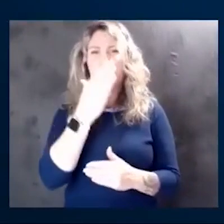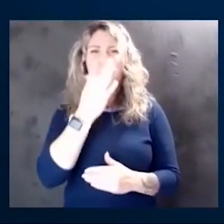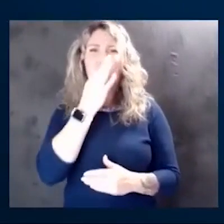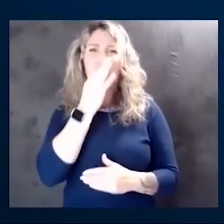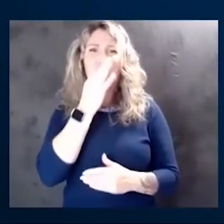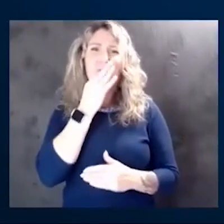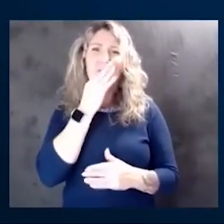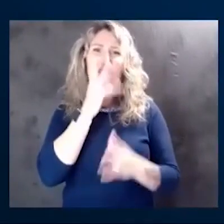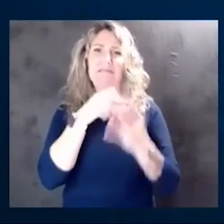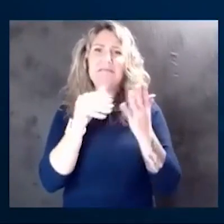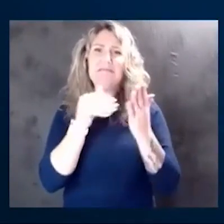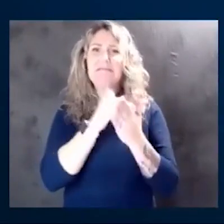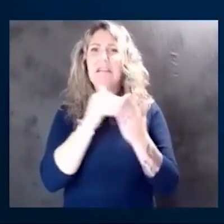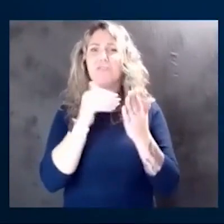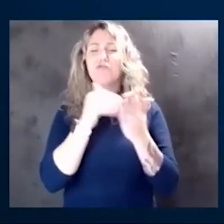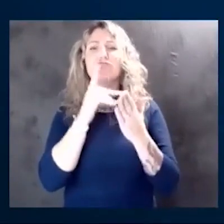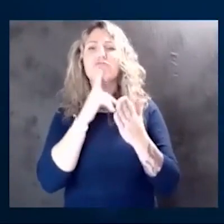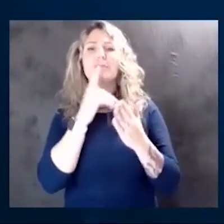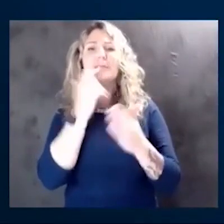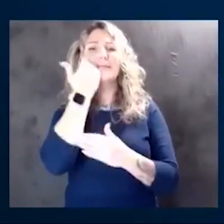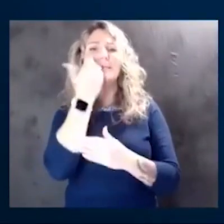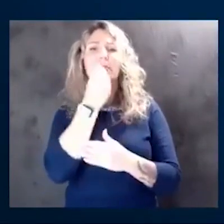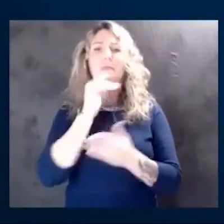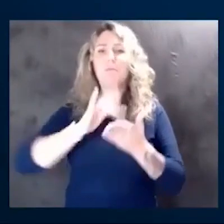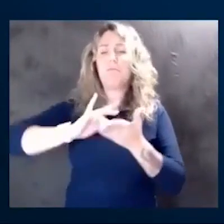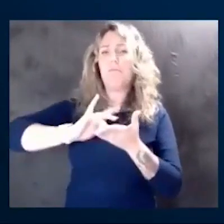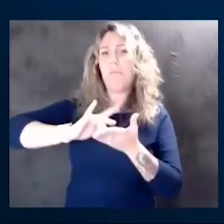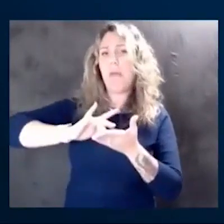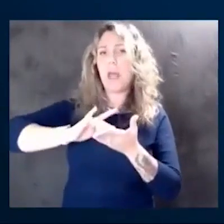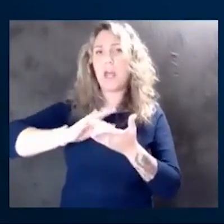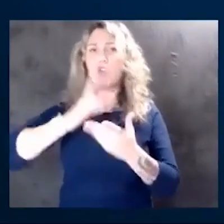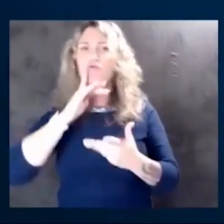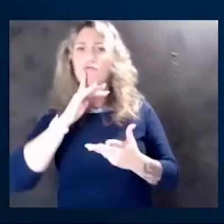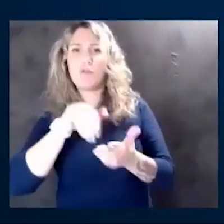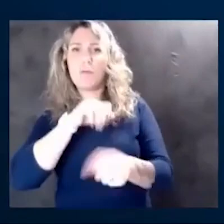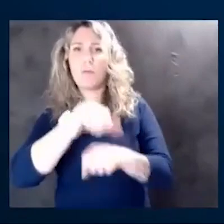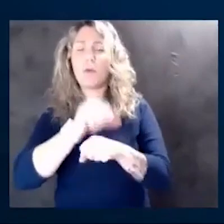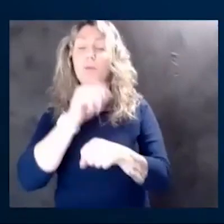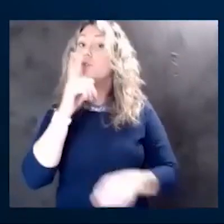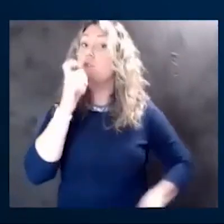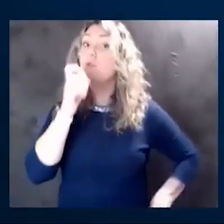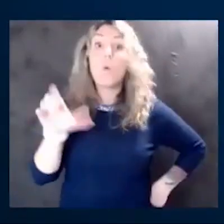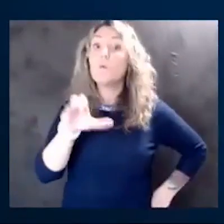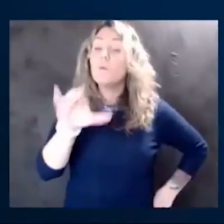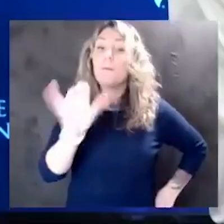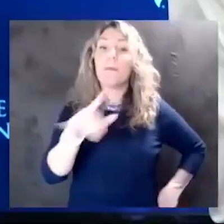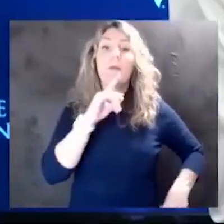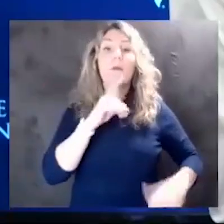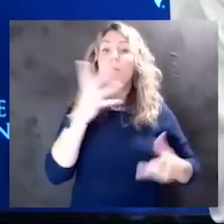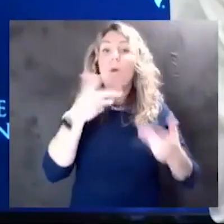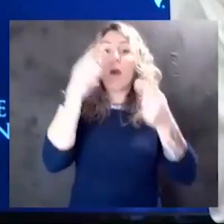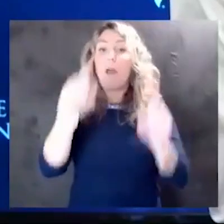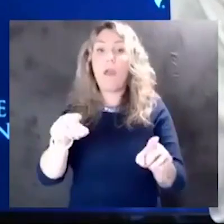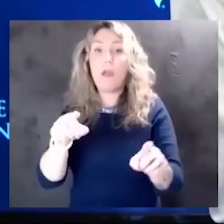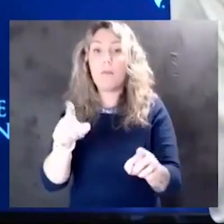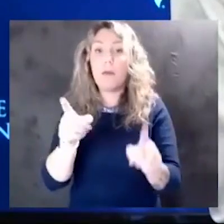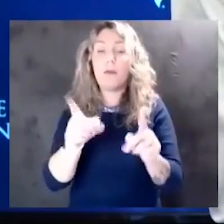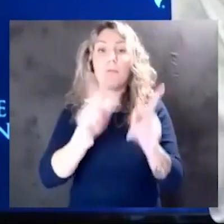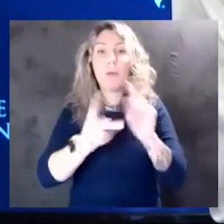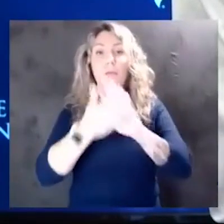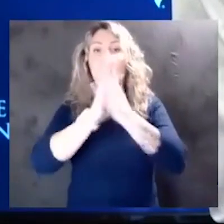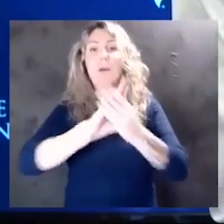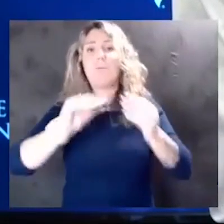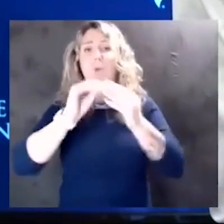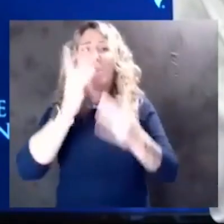dental and medical visits because of the Delta variant? Don't do that. We saw that happen, and what happened is people got sicker, and they came later with